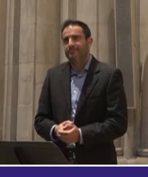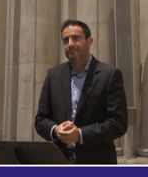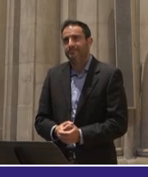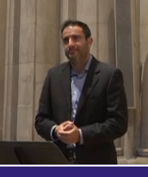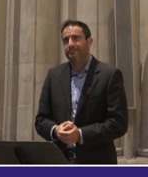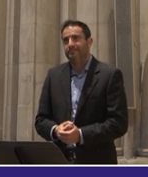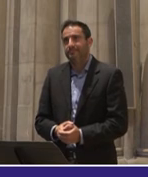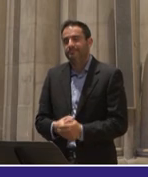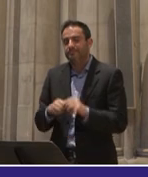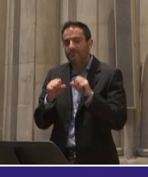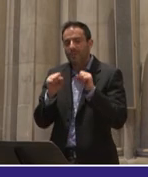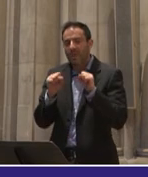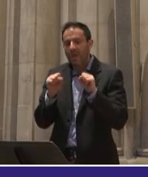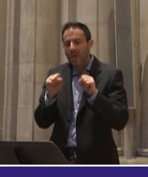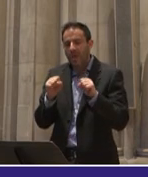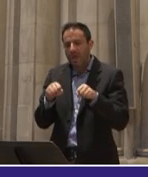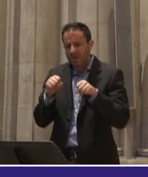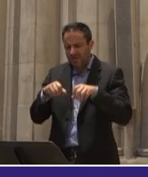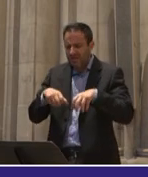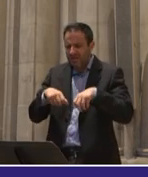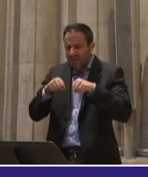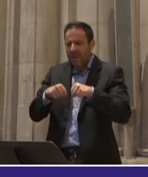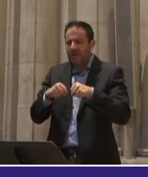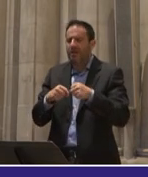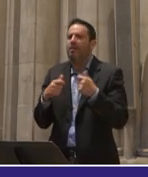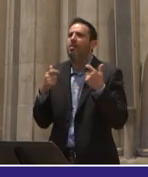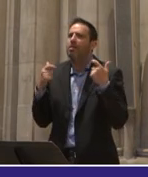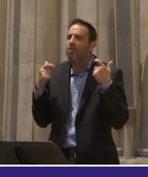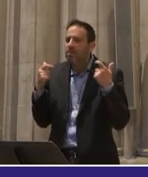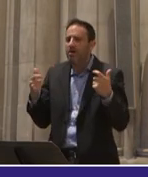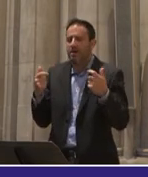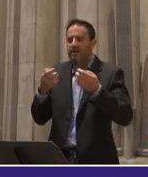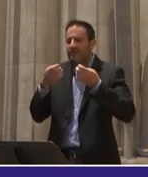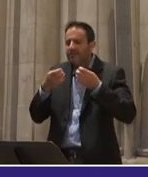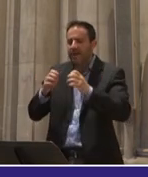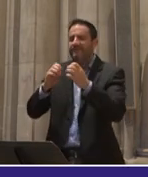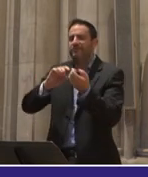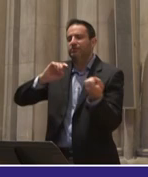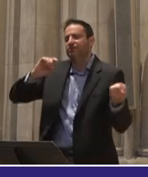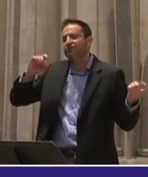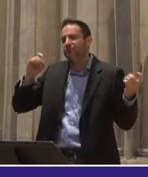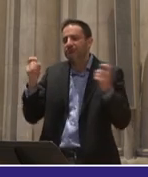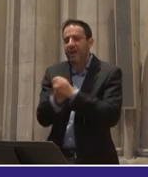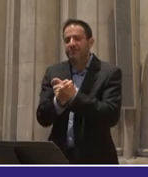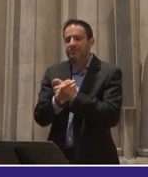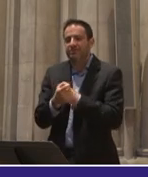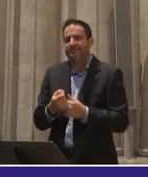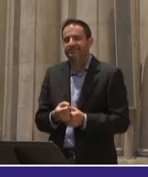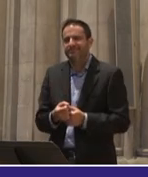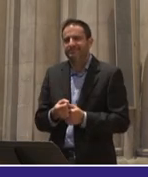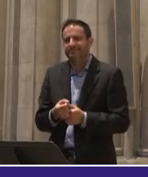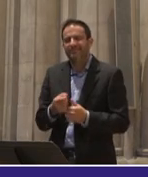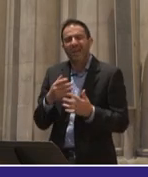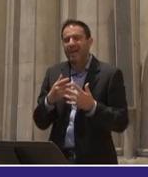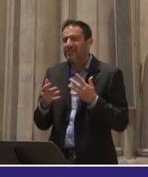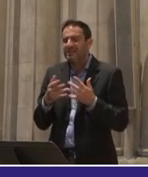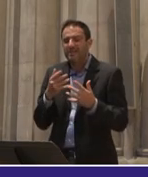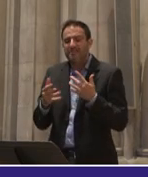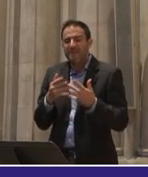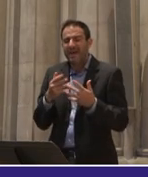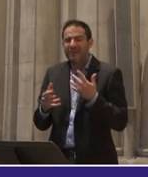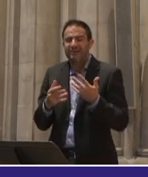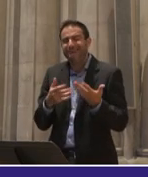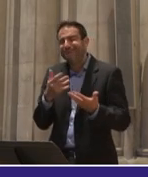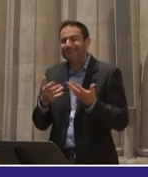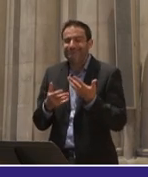it can take a lot of effort to change it, even if the data that supports it is suspect, or